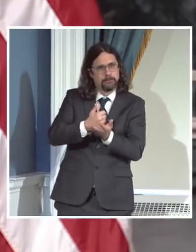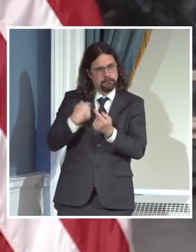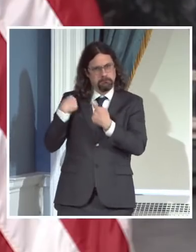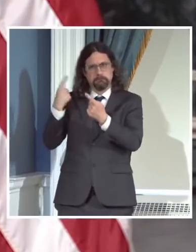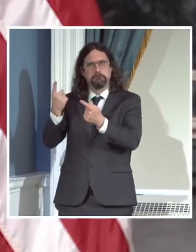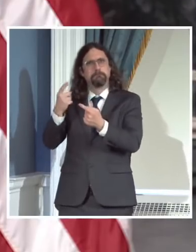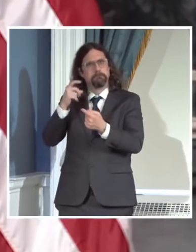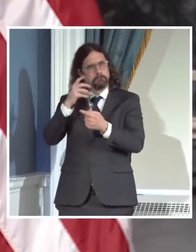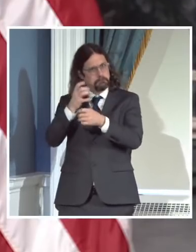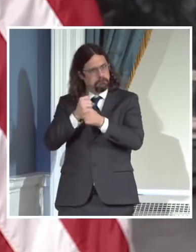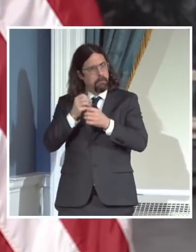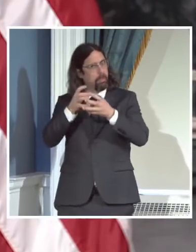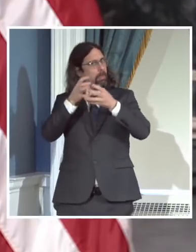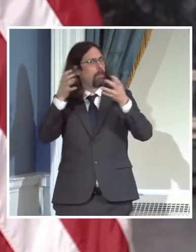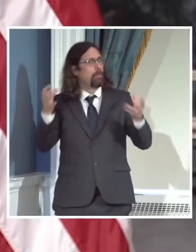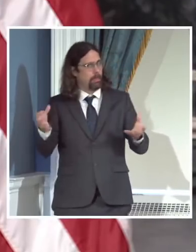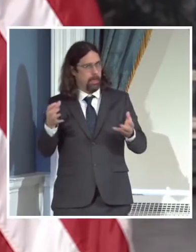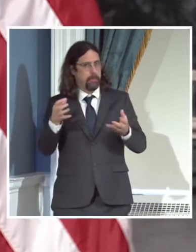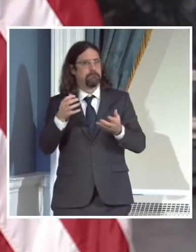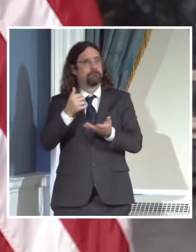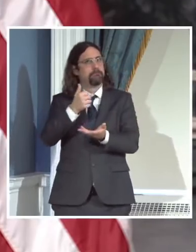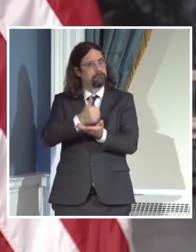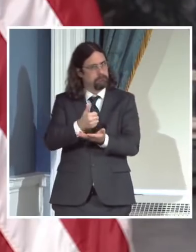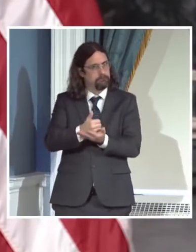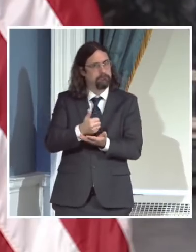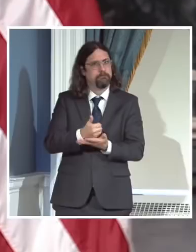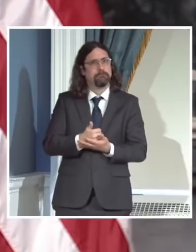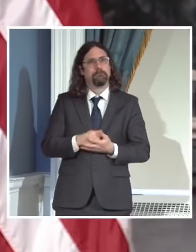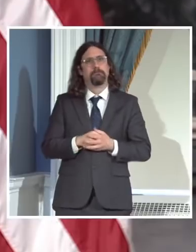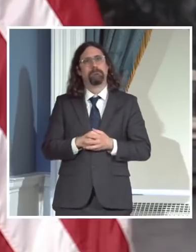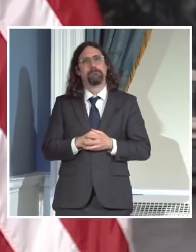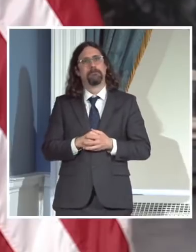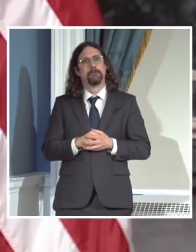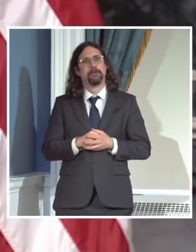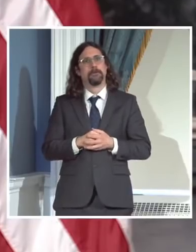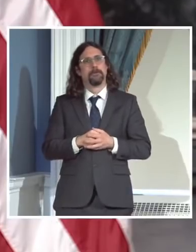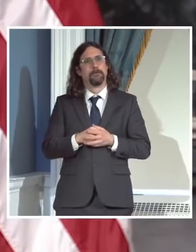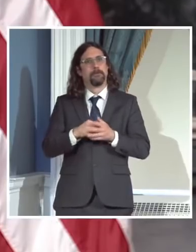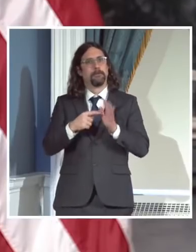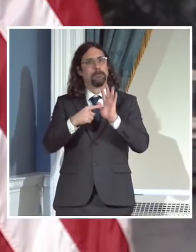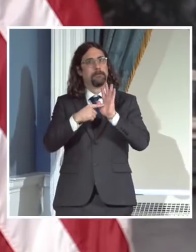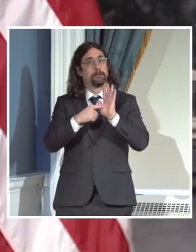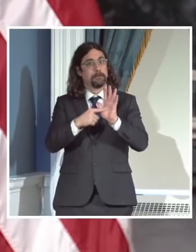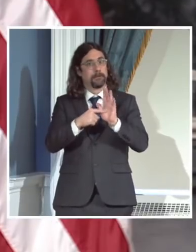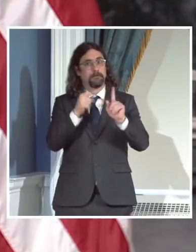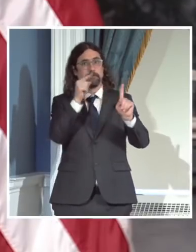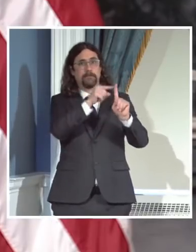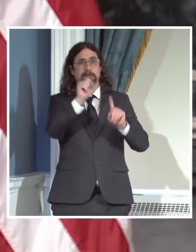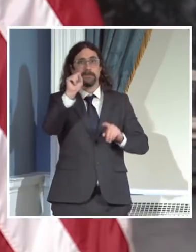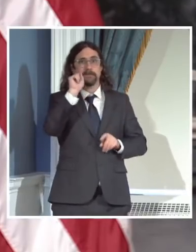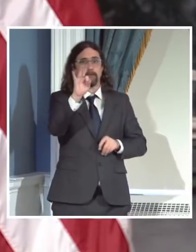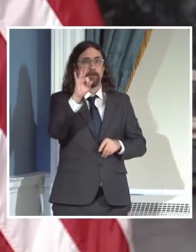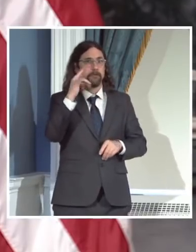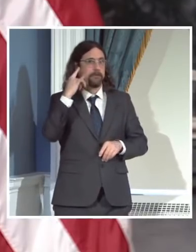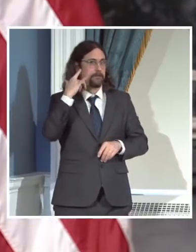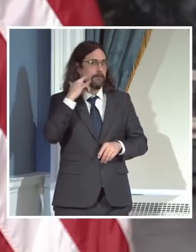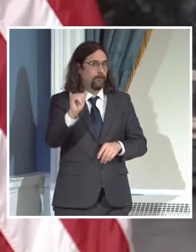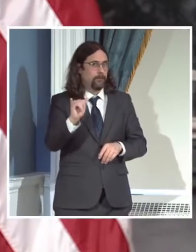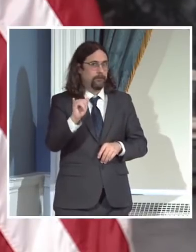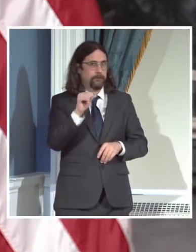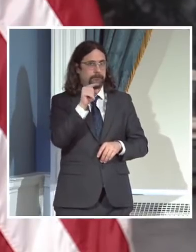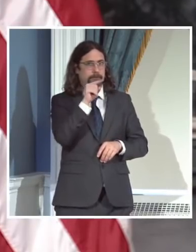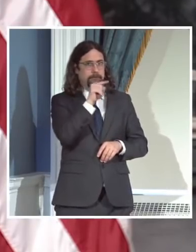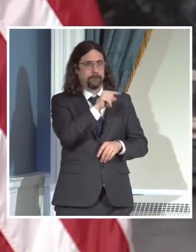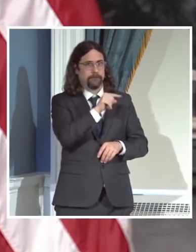Francisco. The second San Francisco put their shelter-in-place order out, I thought that looked